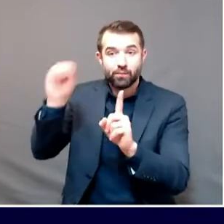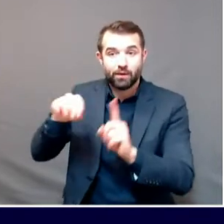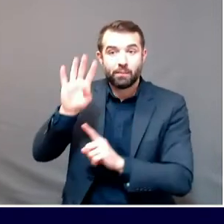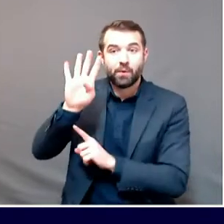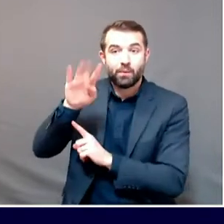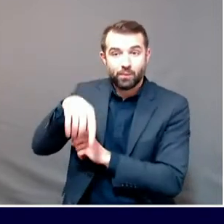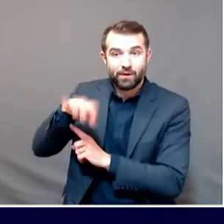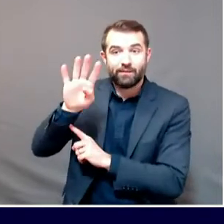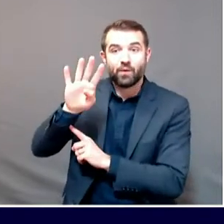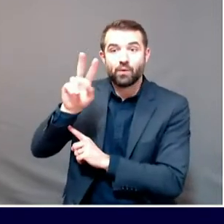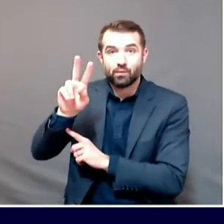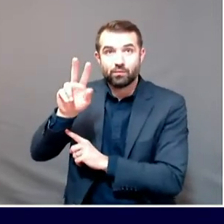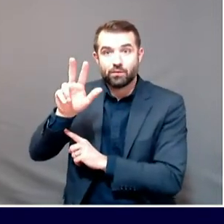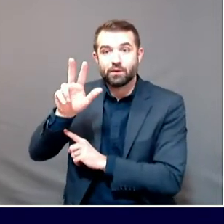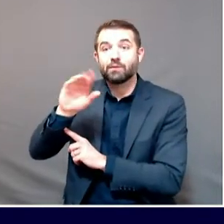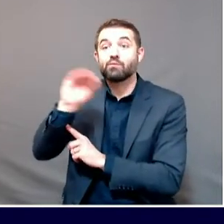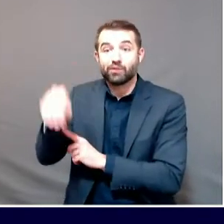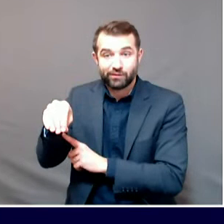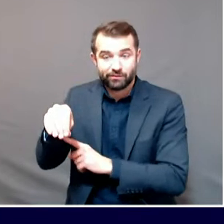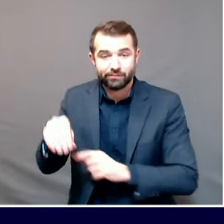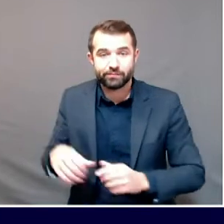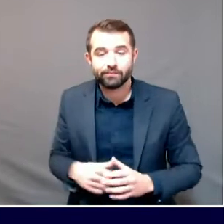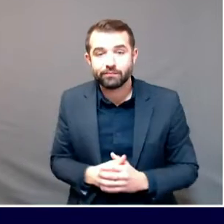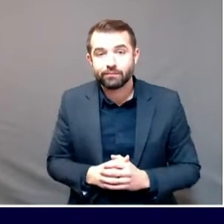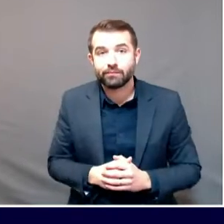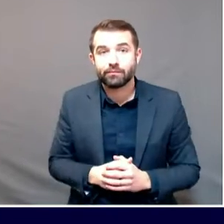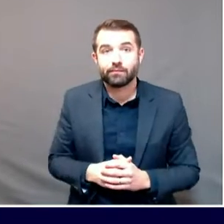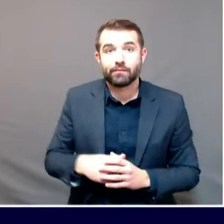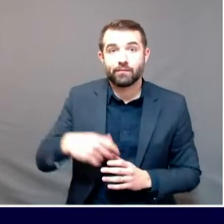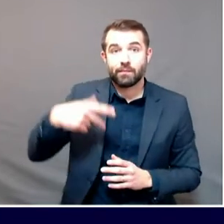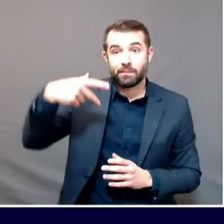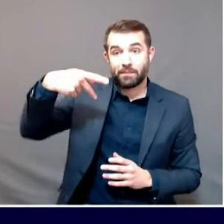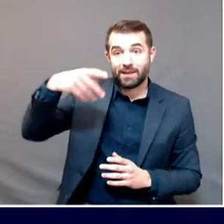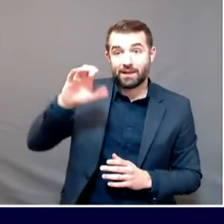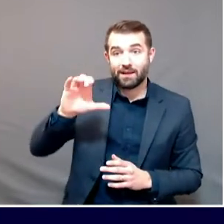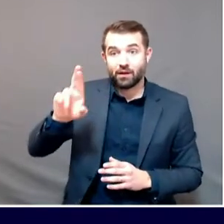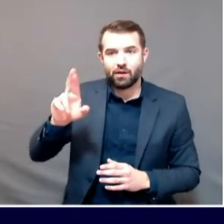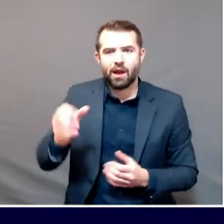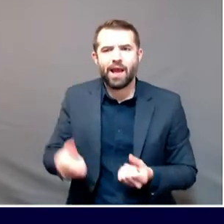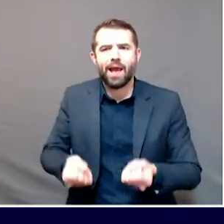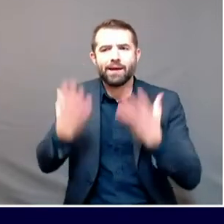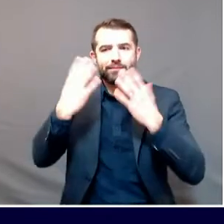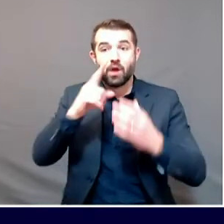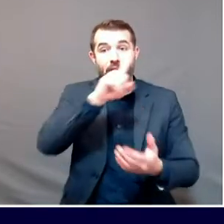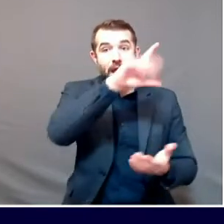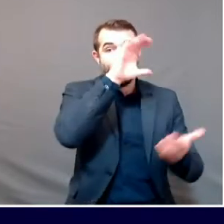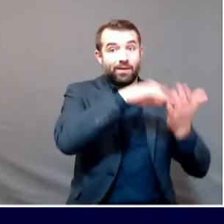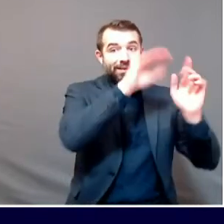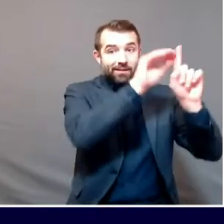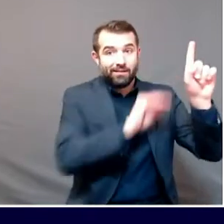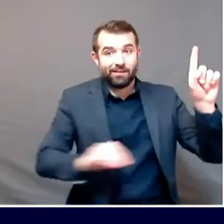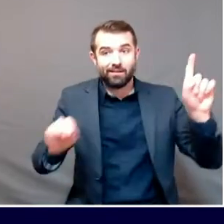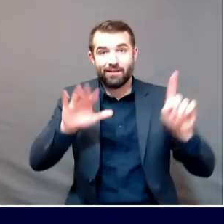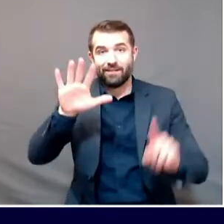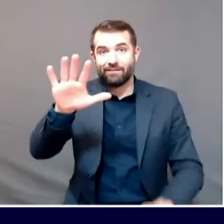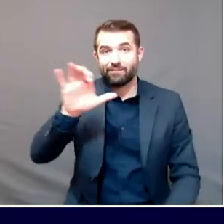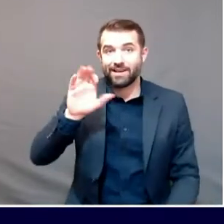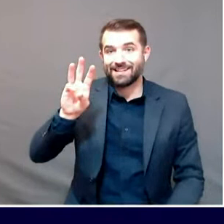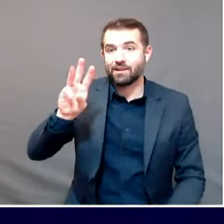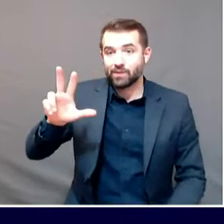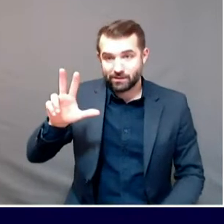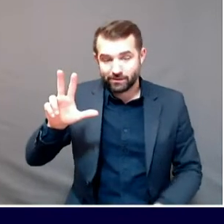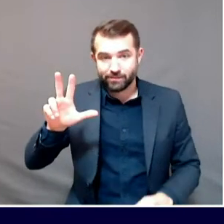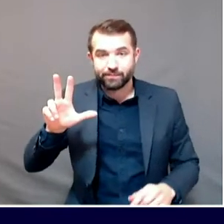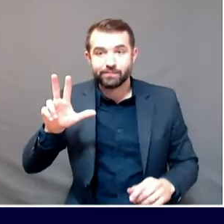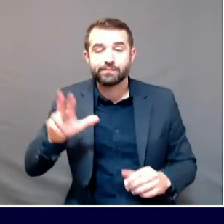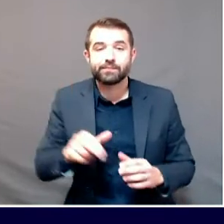4.43%. And our PCR testing volume stands at 563 PCR tests that are